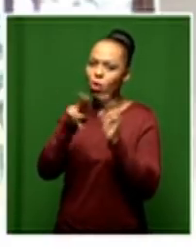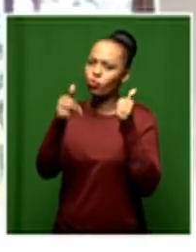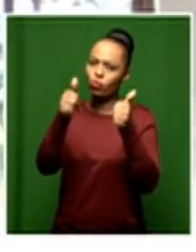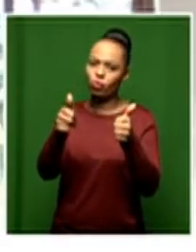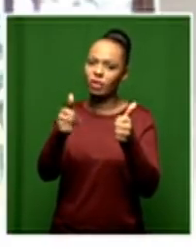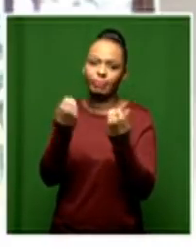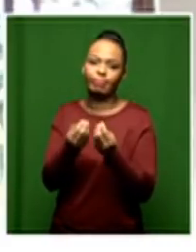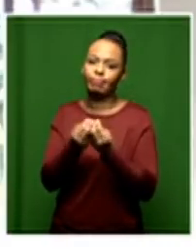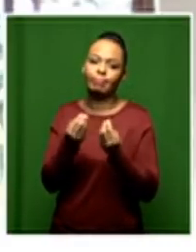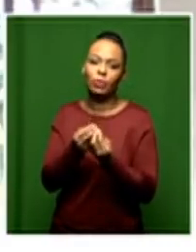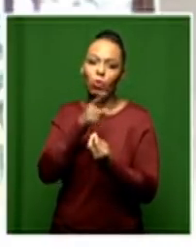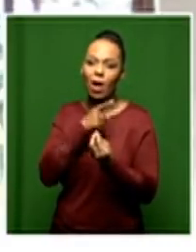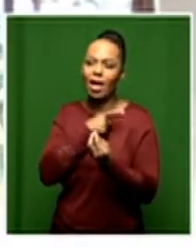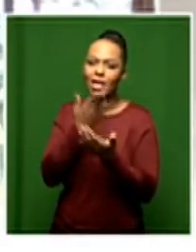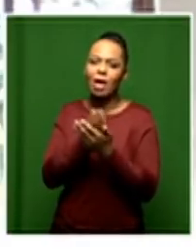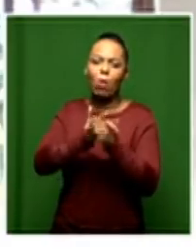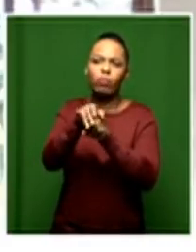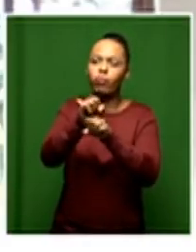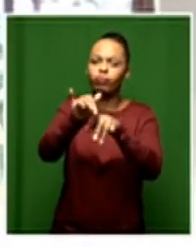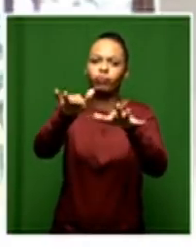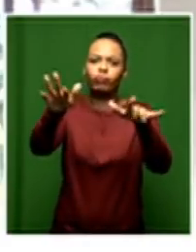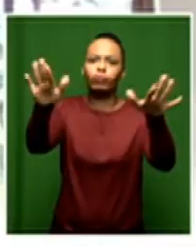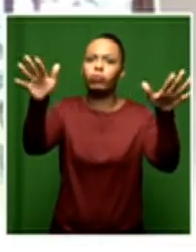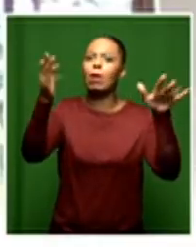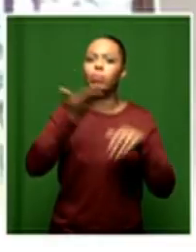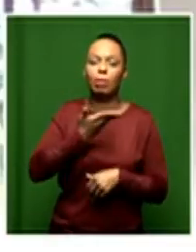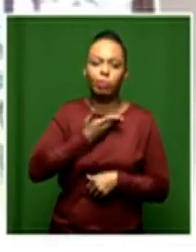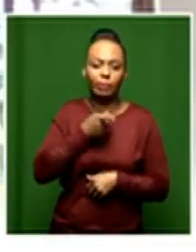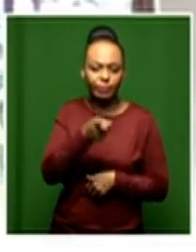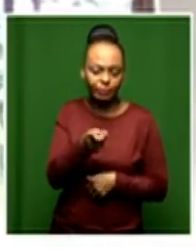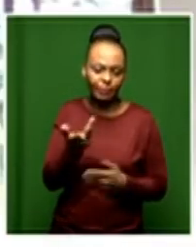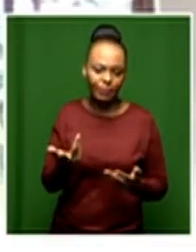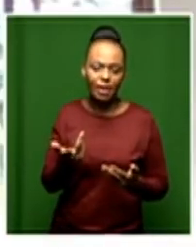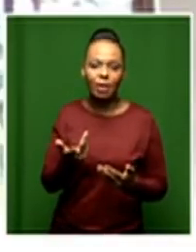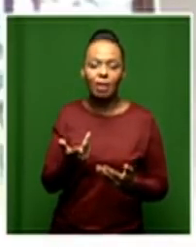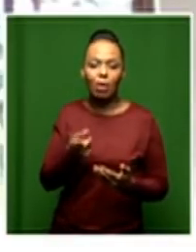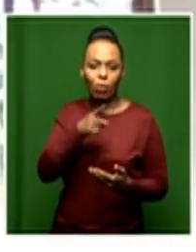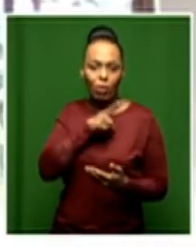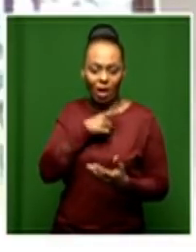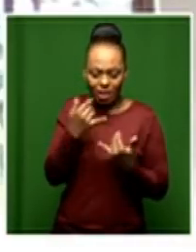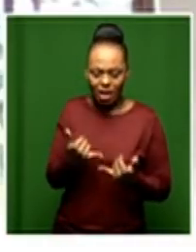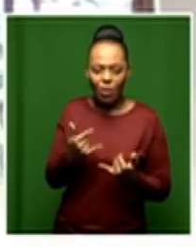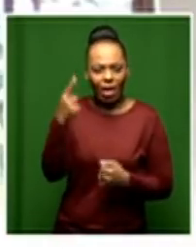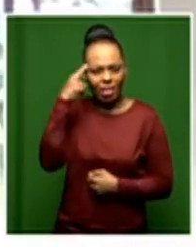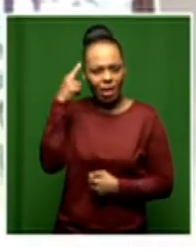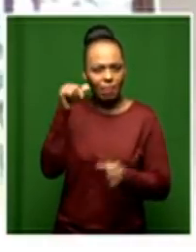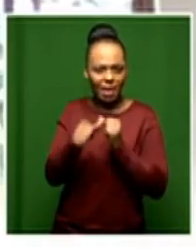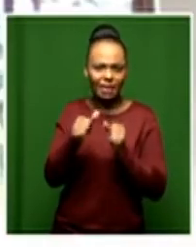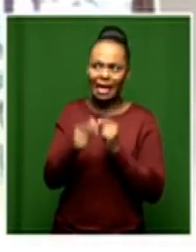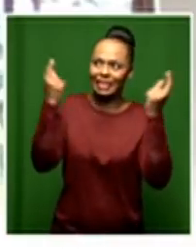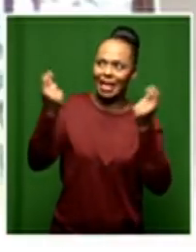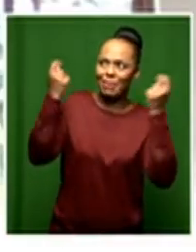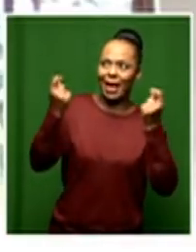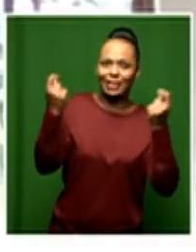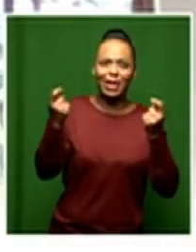starts before move to the population. Yeah. So the main take home to the population is maybe to hold a little bit on the